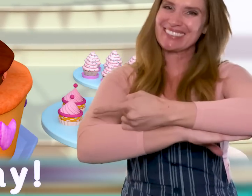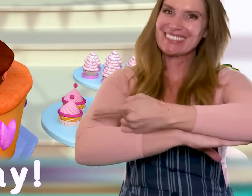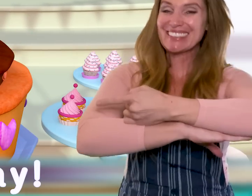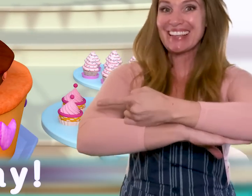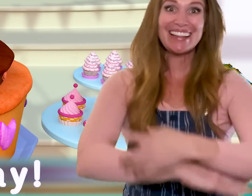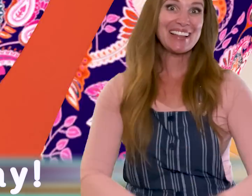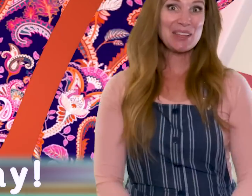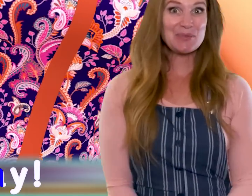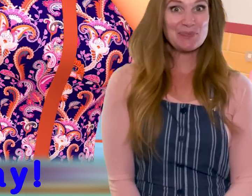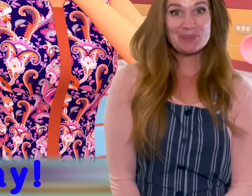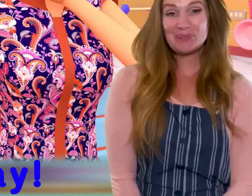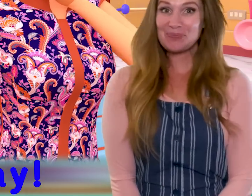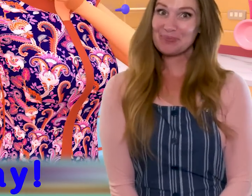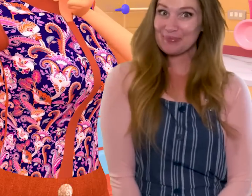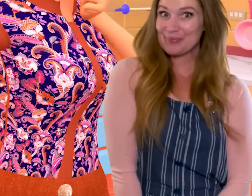Mother's